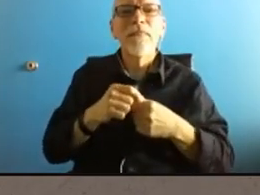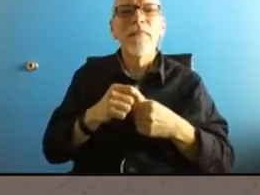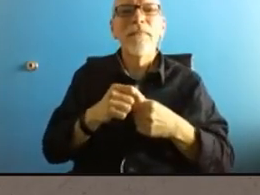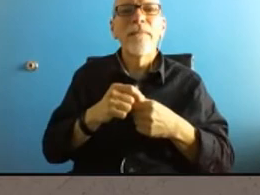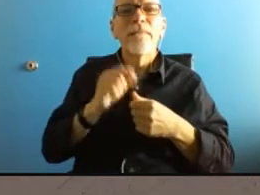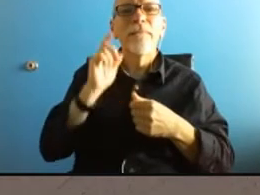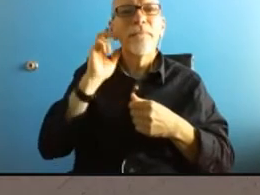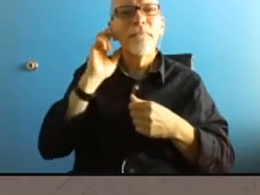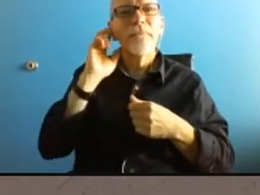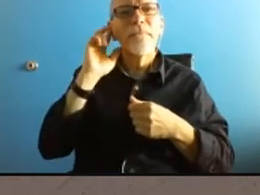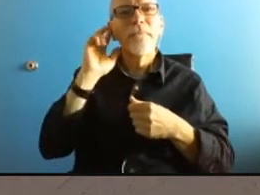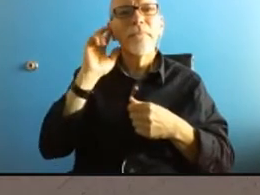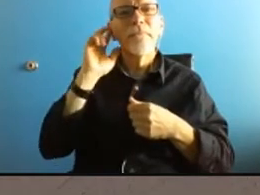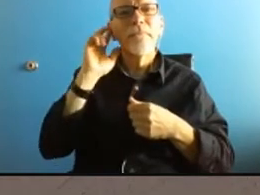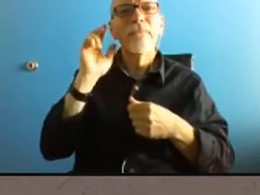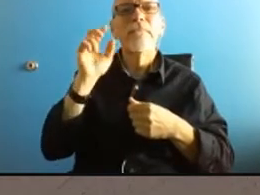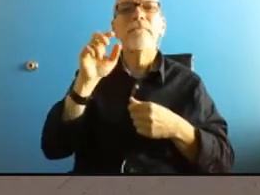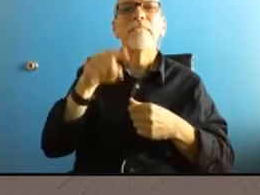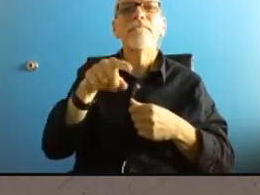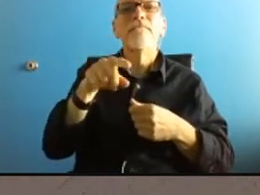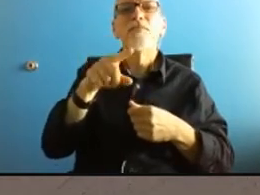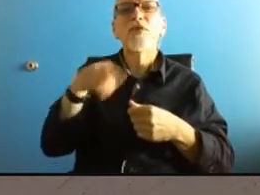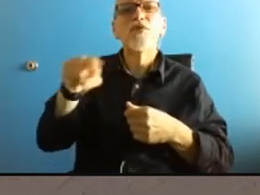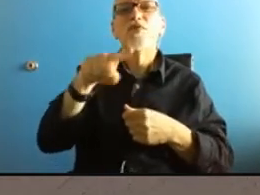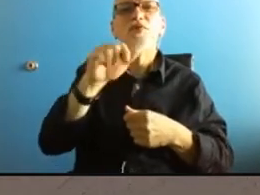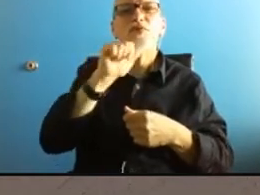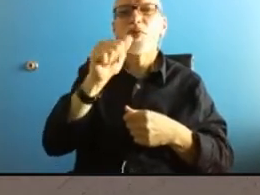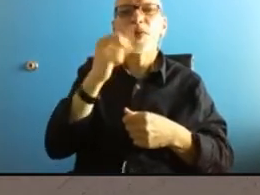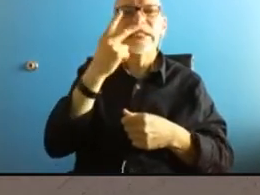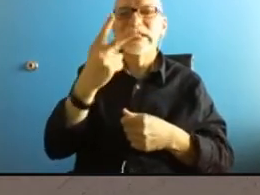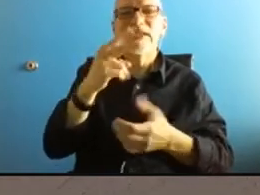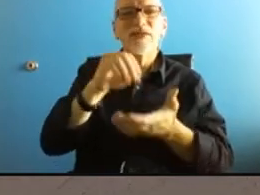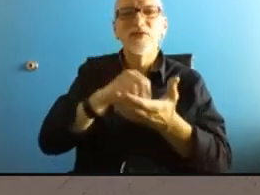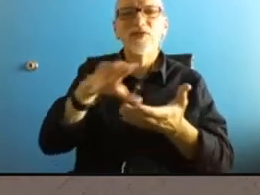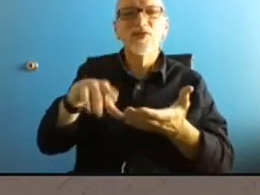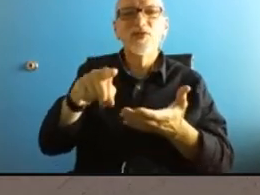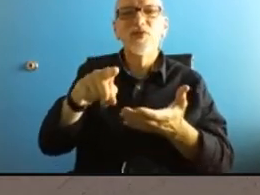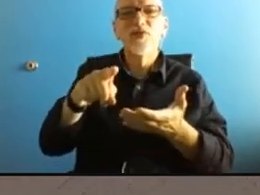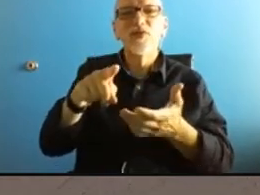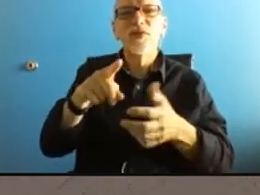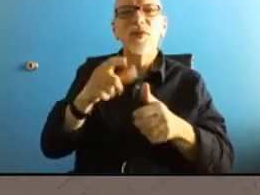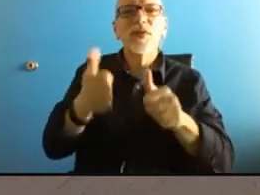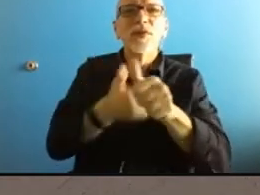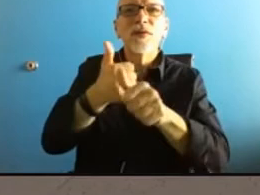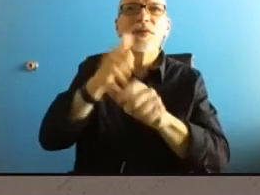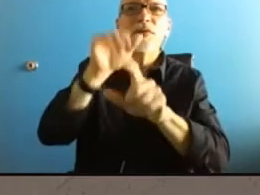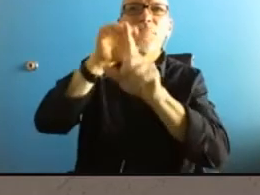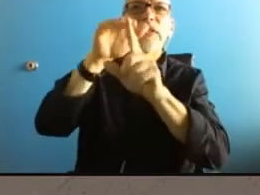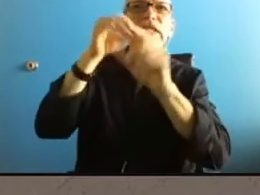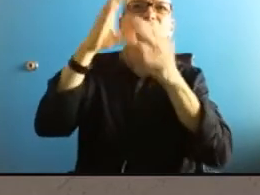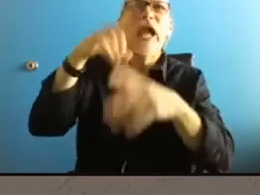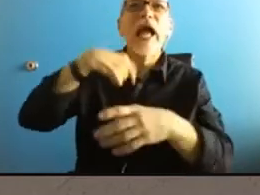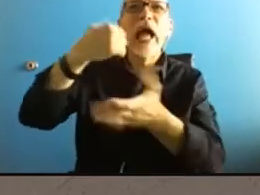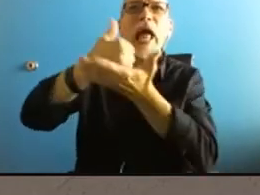is that you don't see the students running after the teachers asking for help.